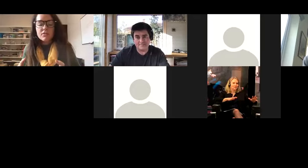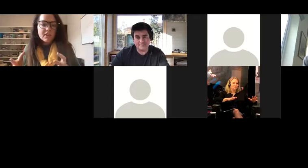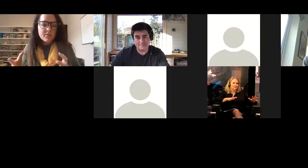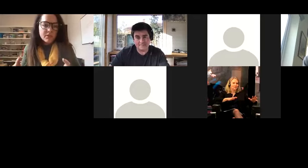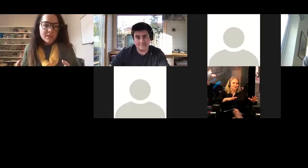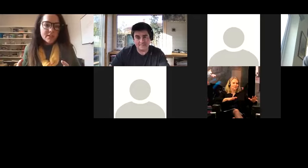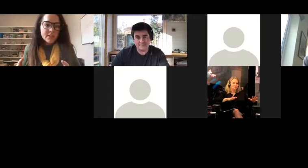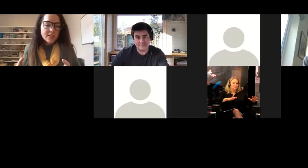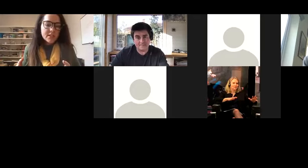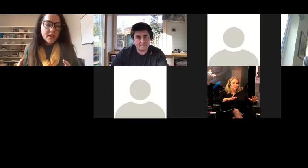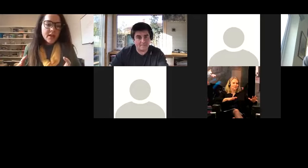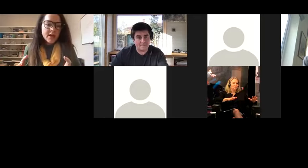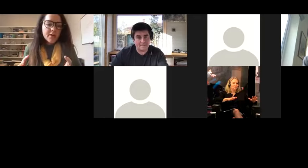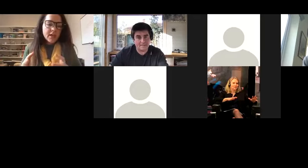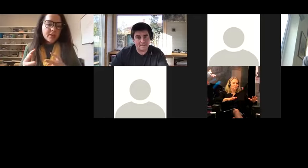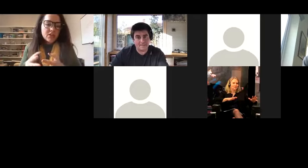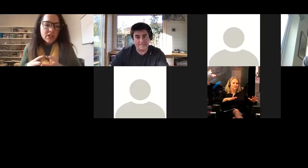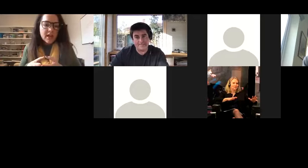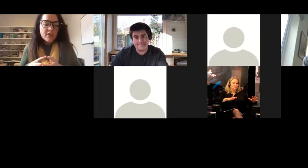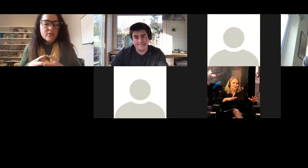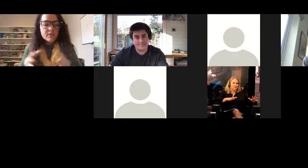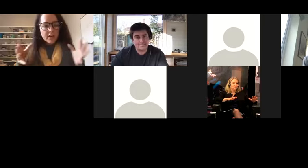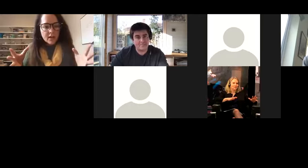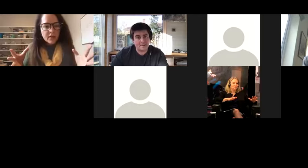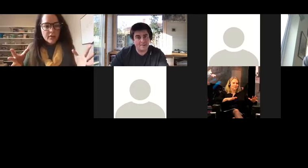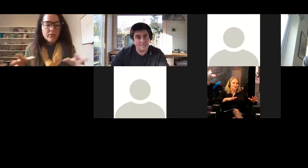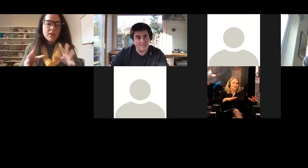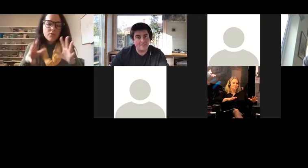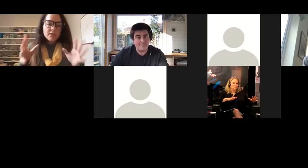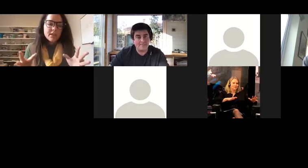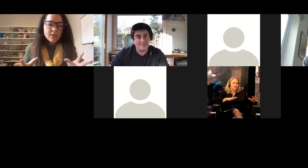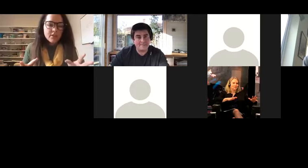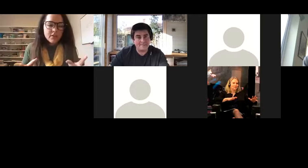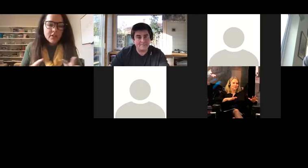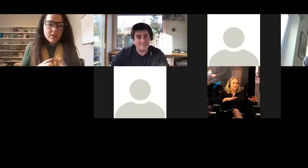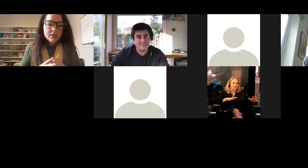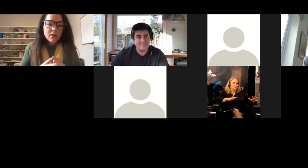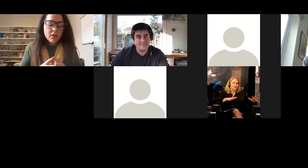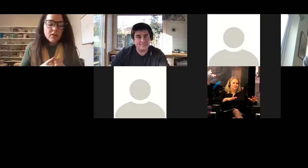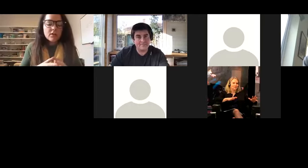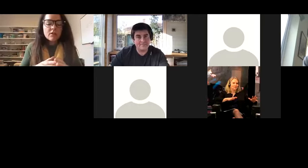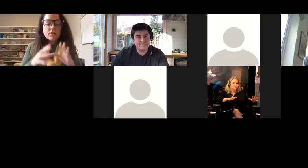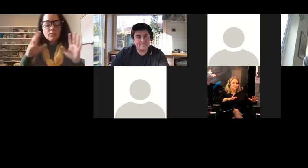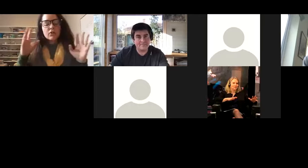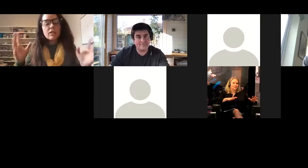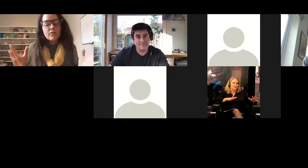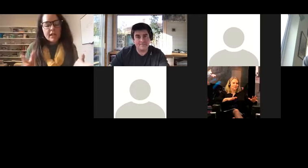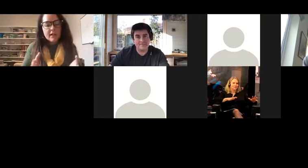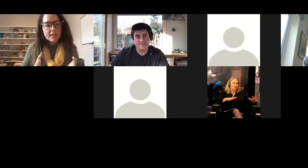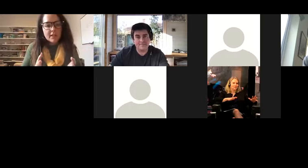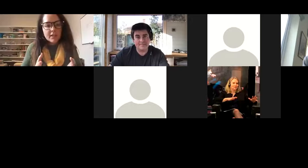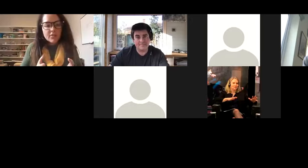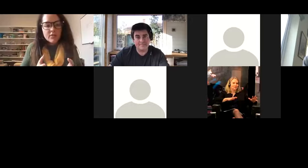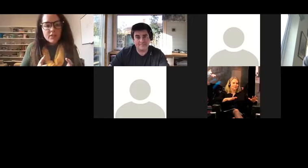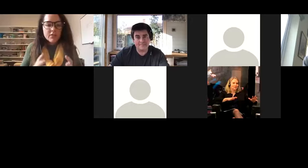ontologies which have persisted in the shadows of what decolonial scholars call global